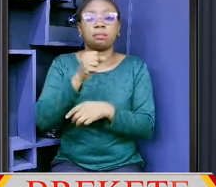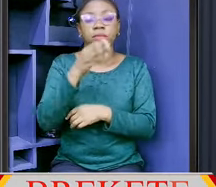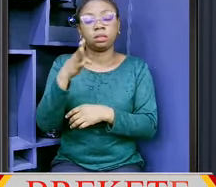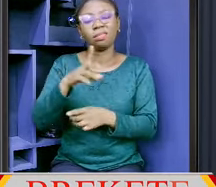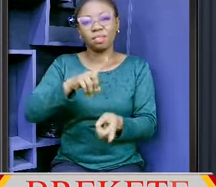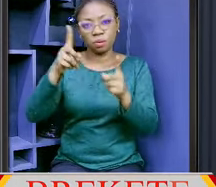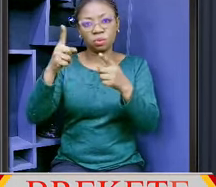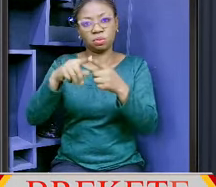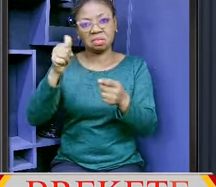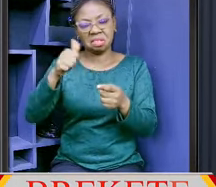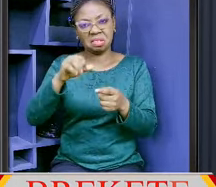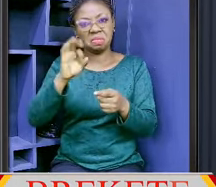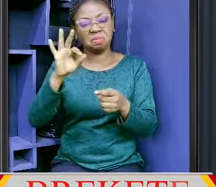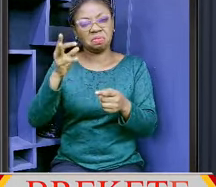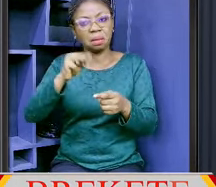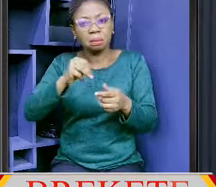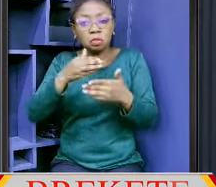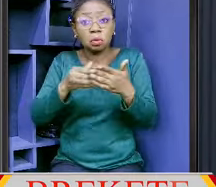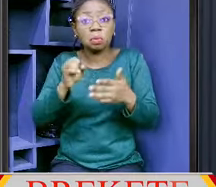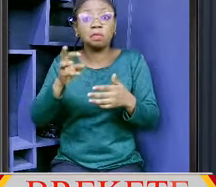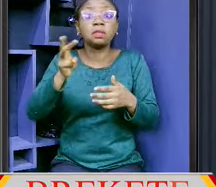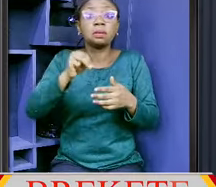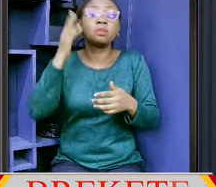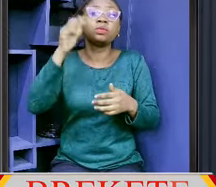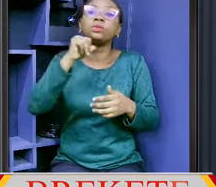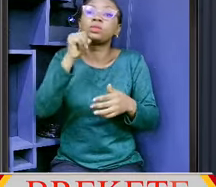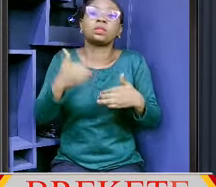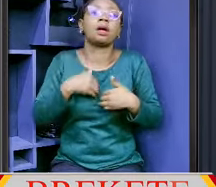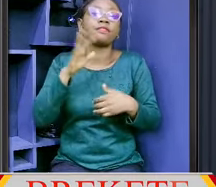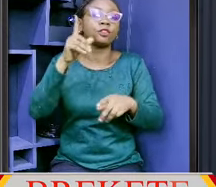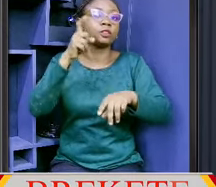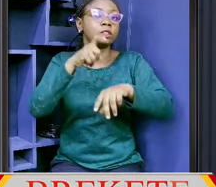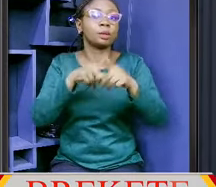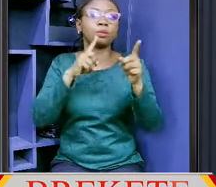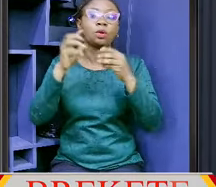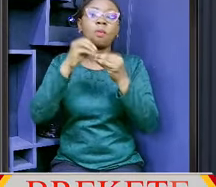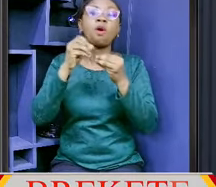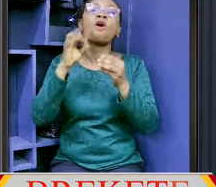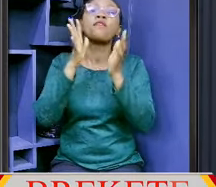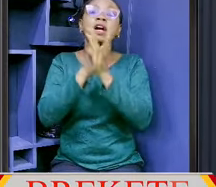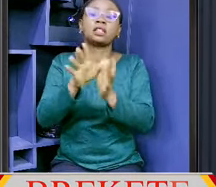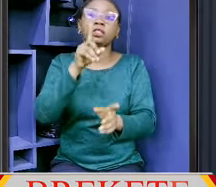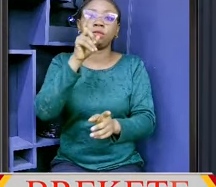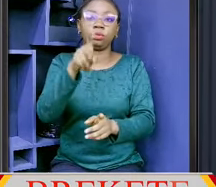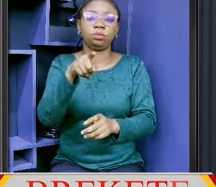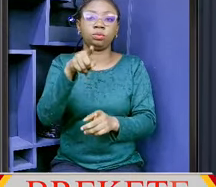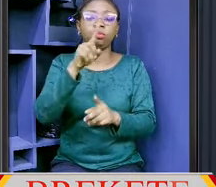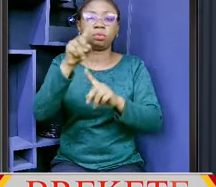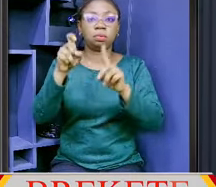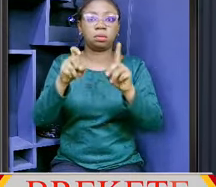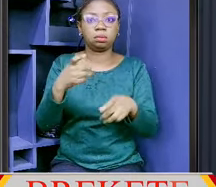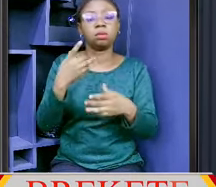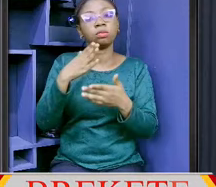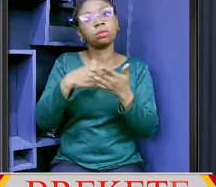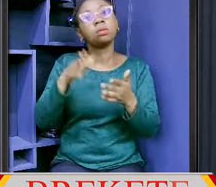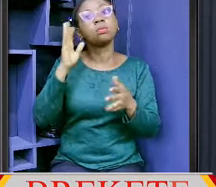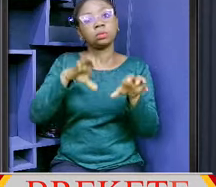Some of them will not even have your time. Talk more of asking you questions. Some will do the same thing.